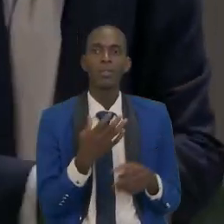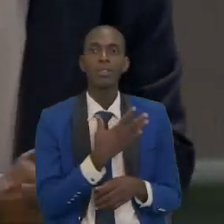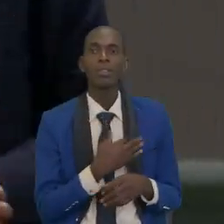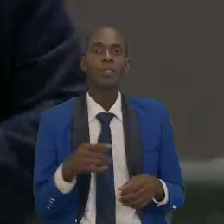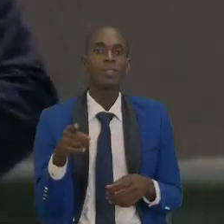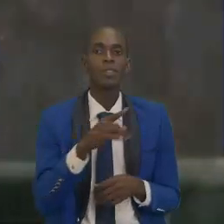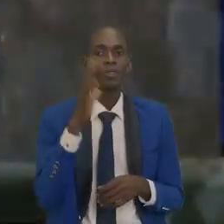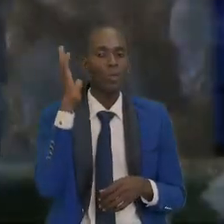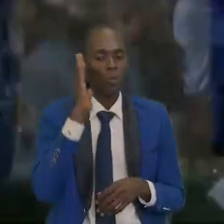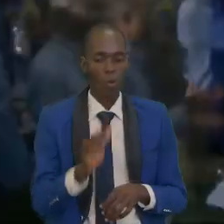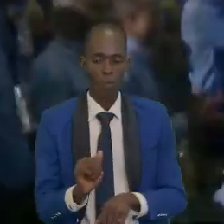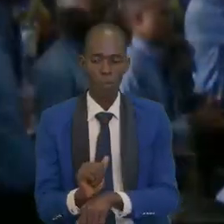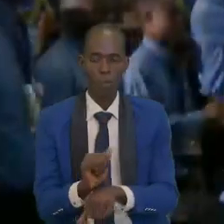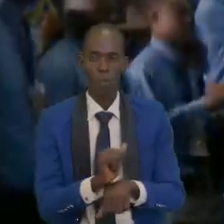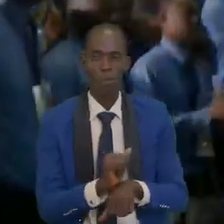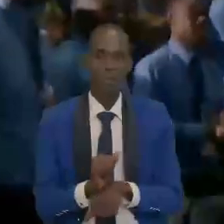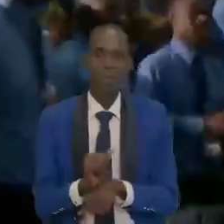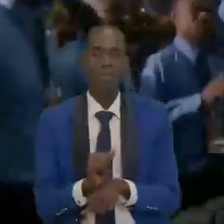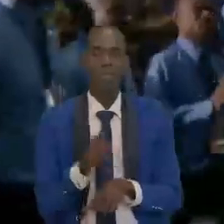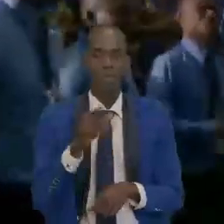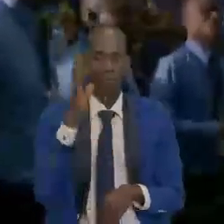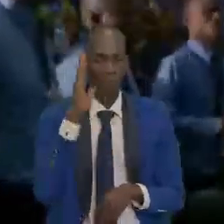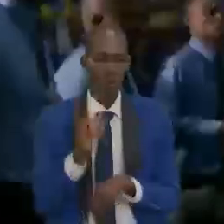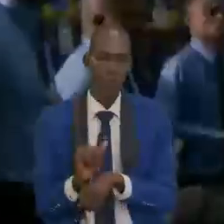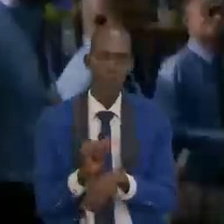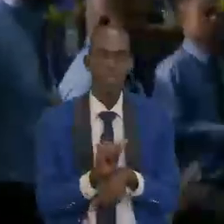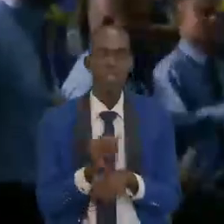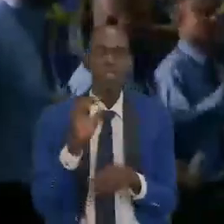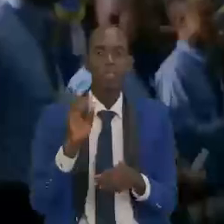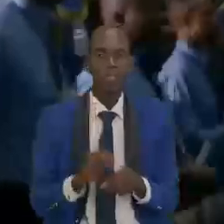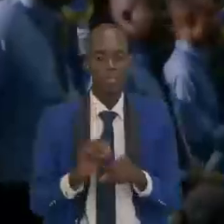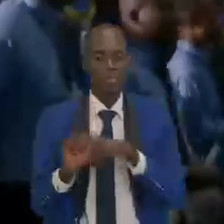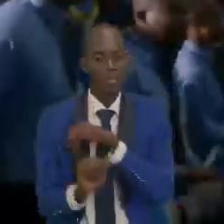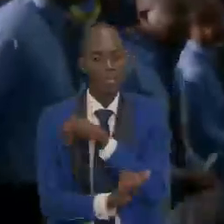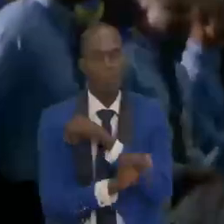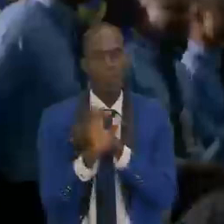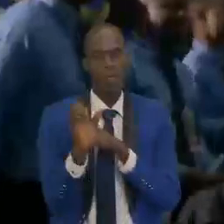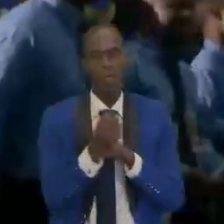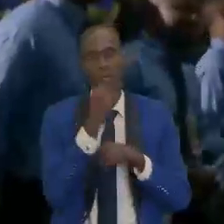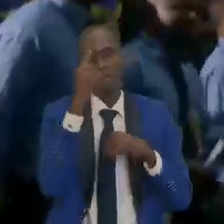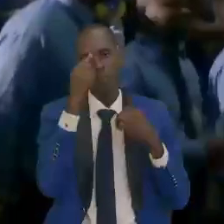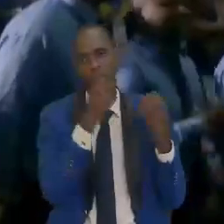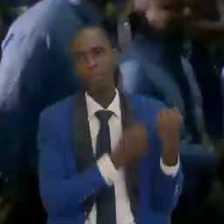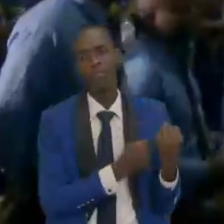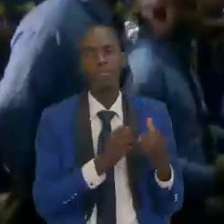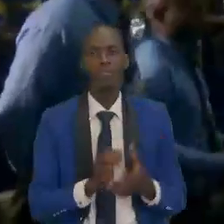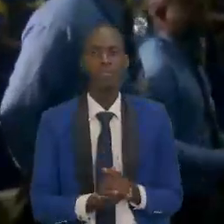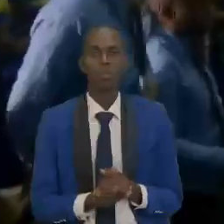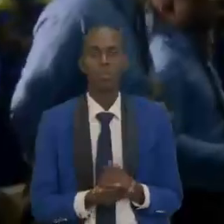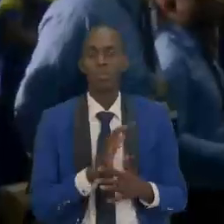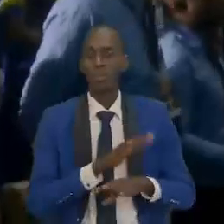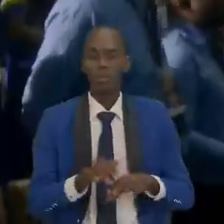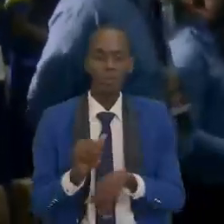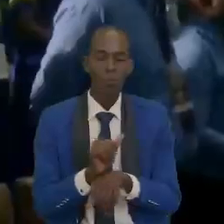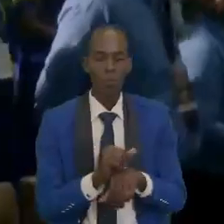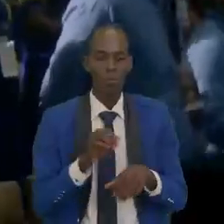operate operate in Abraham's faith don't operate you